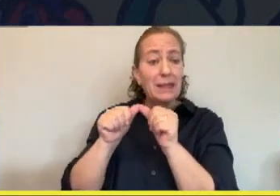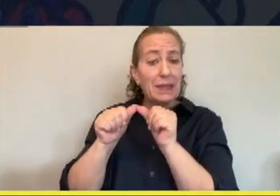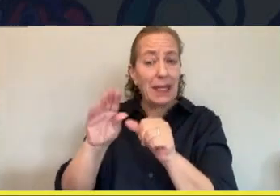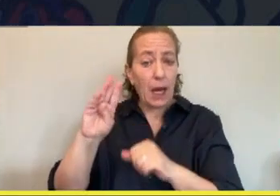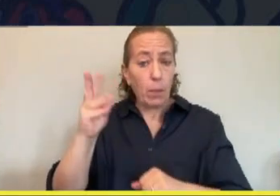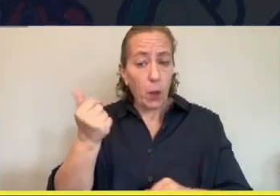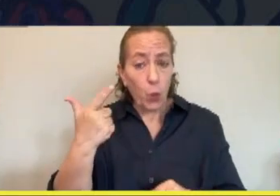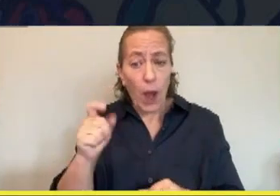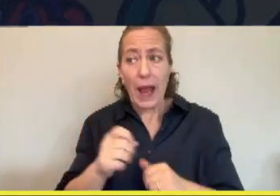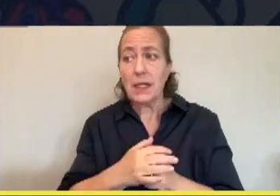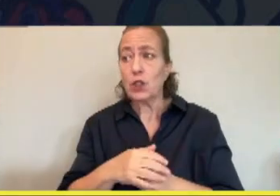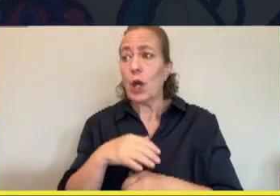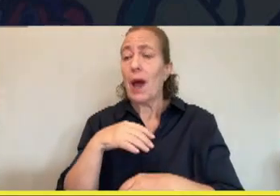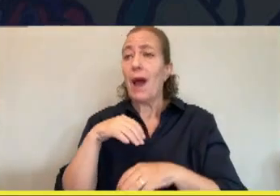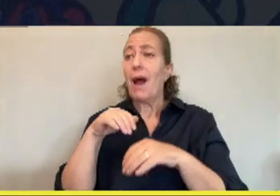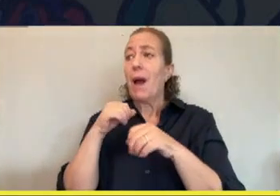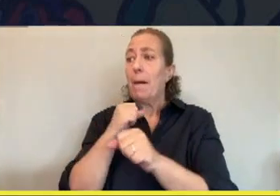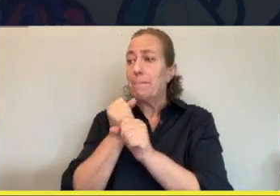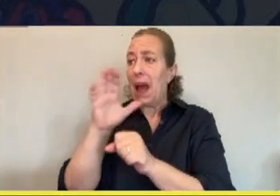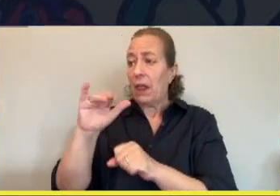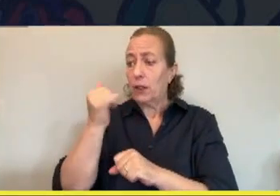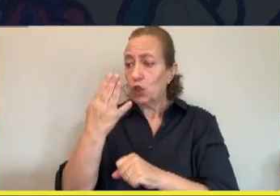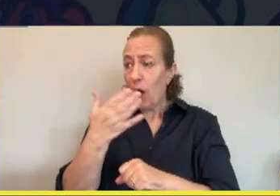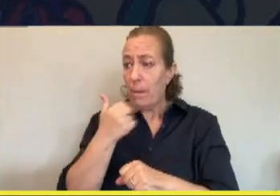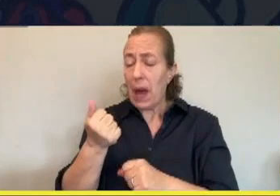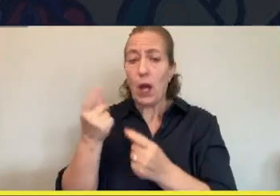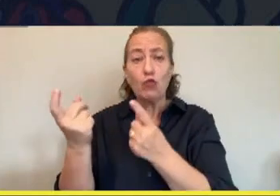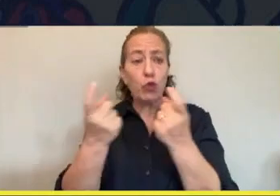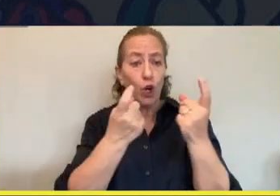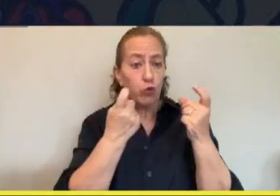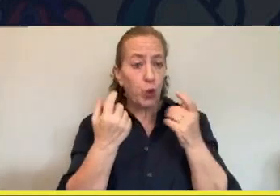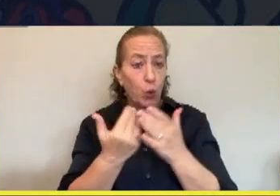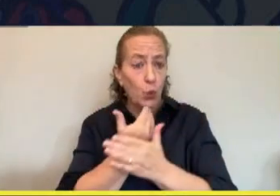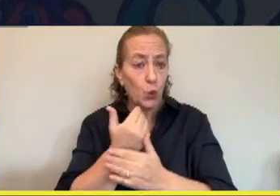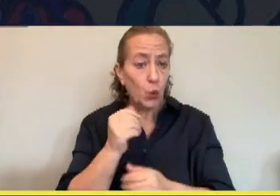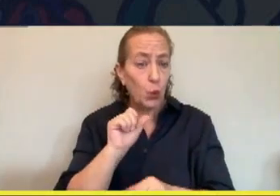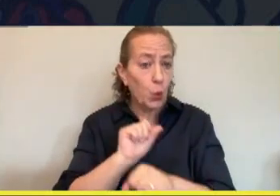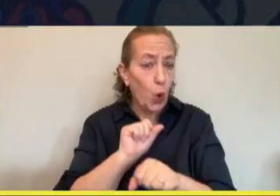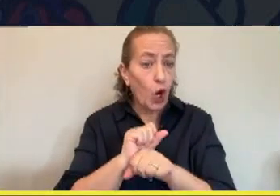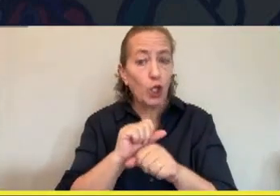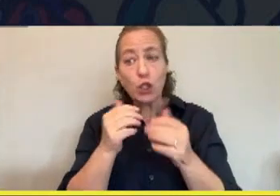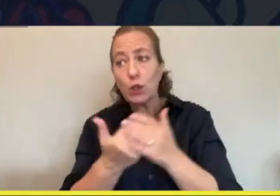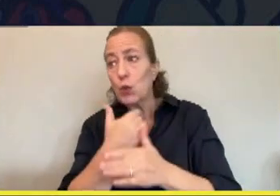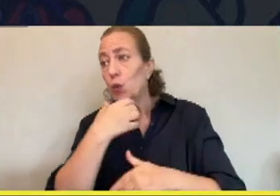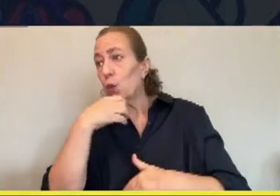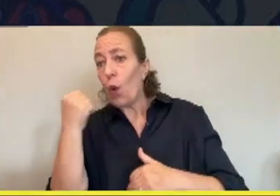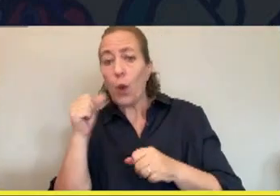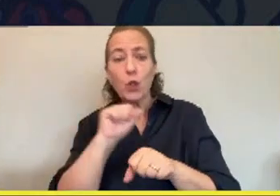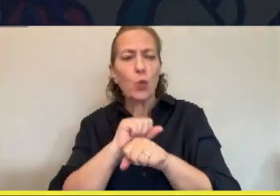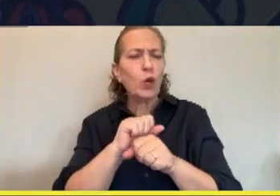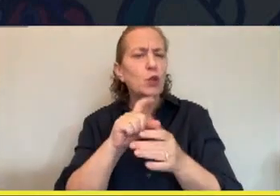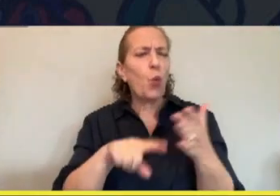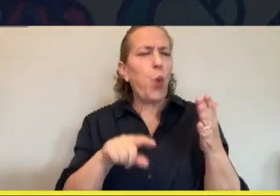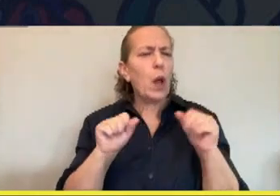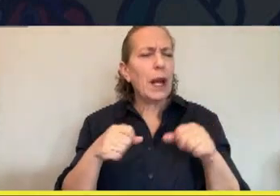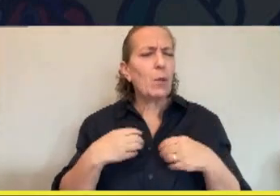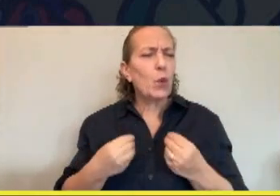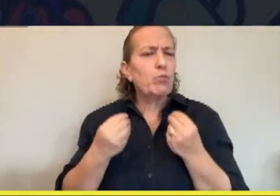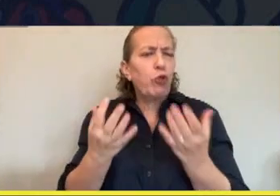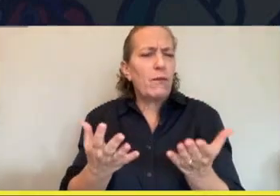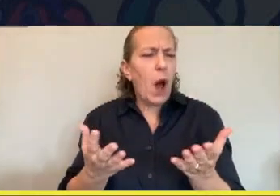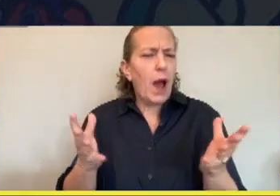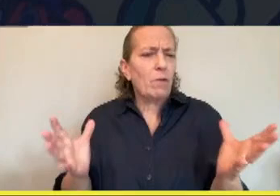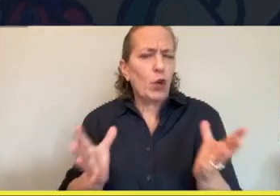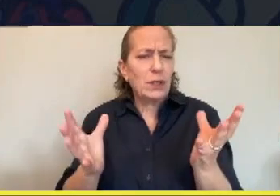better, recruit new workers, new types of workers, older workers, younger workers. What do we need to provide for incentives? Looking at